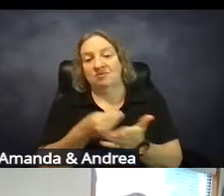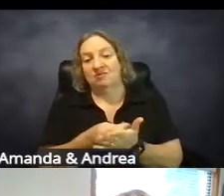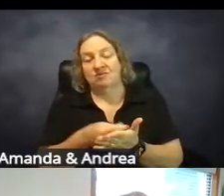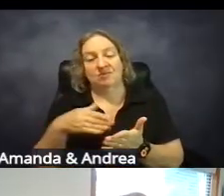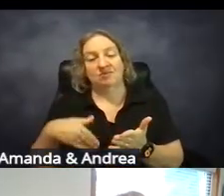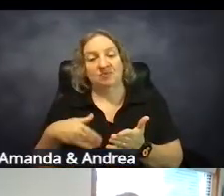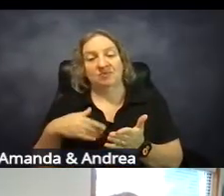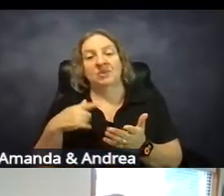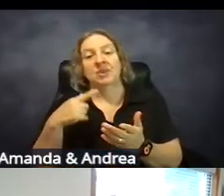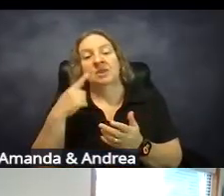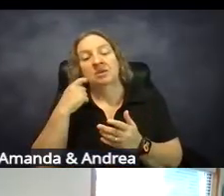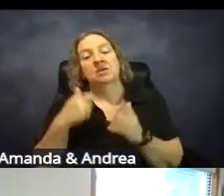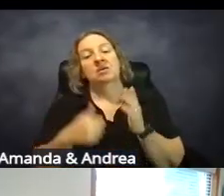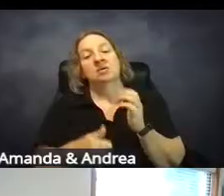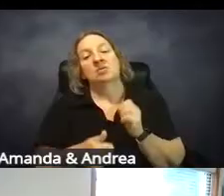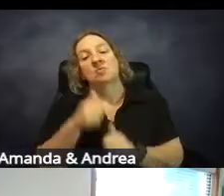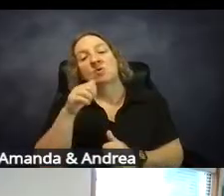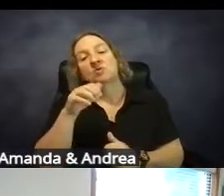those are